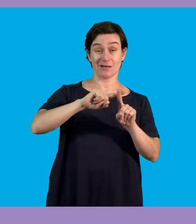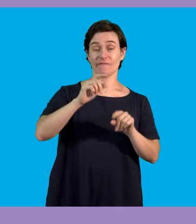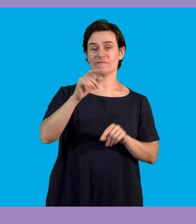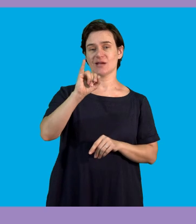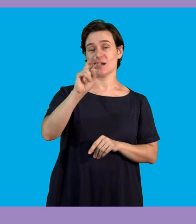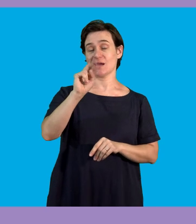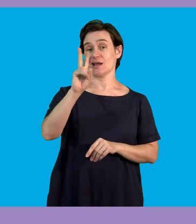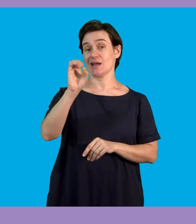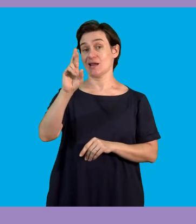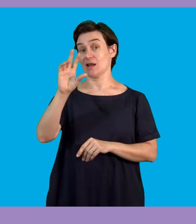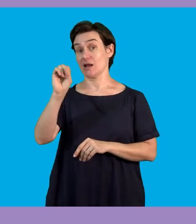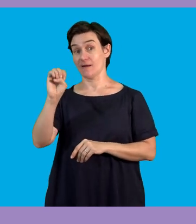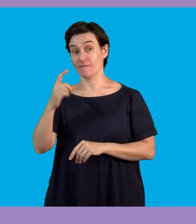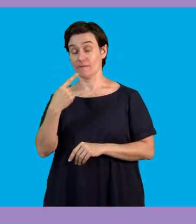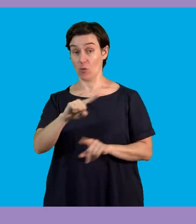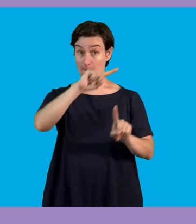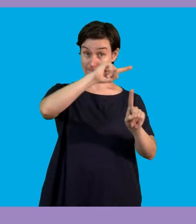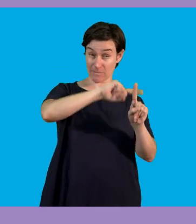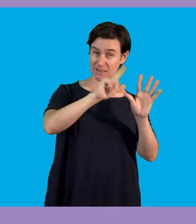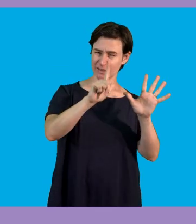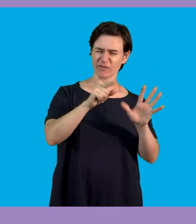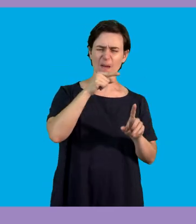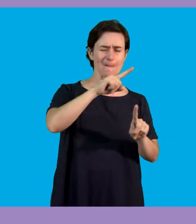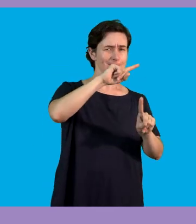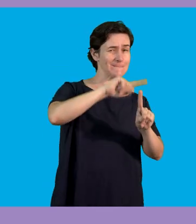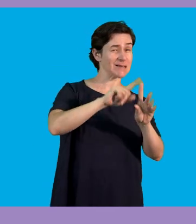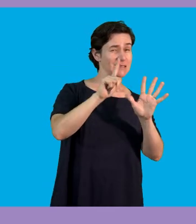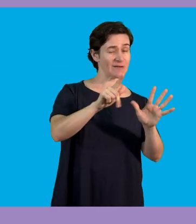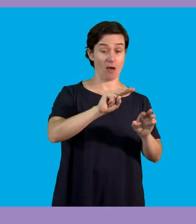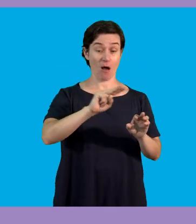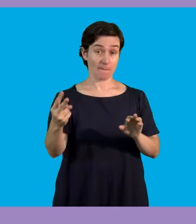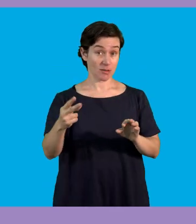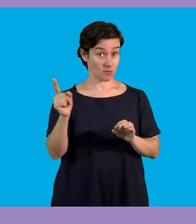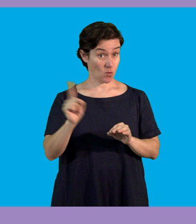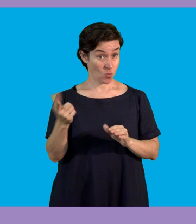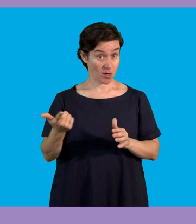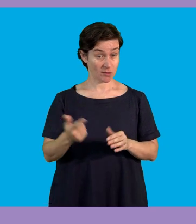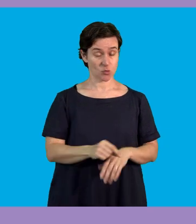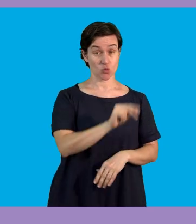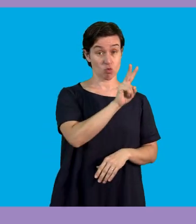for plus 7 in this case, and it would be